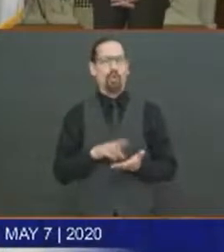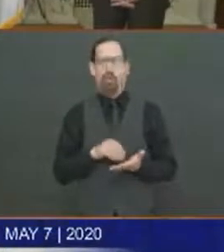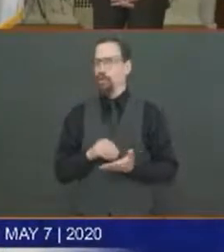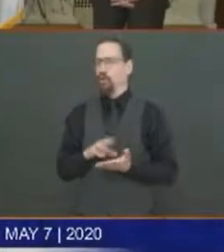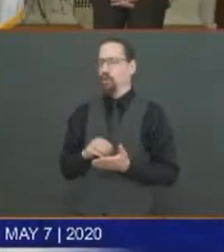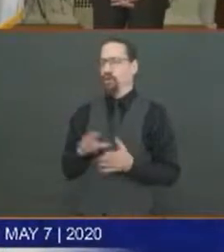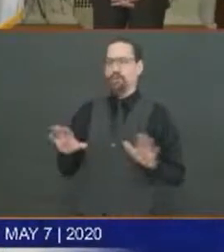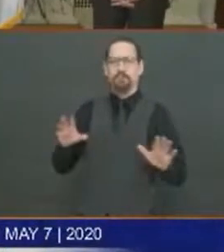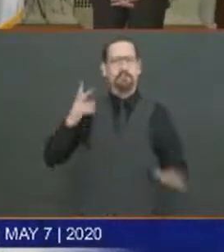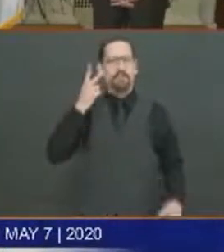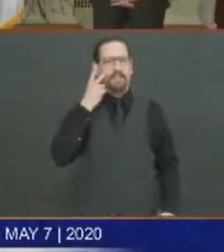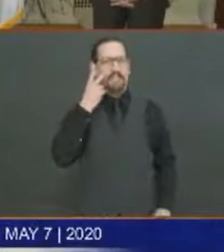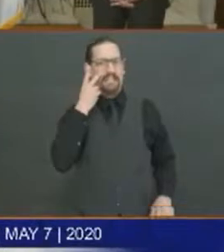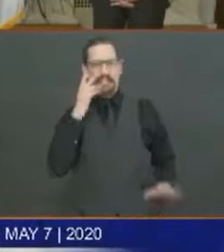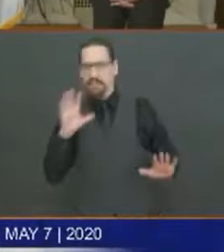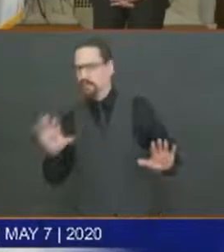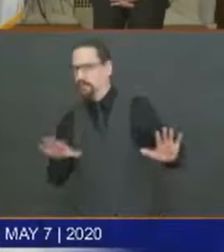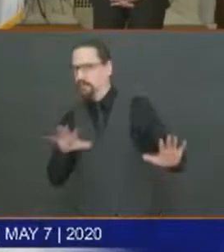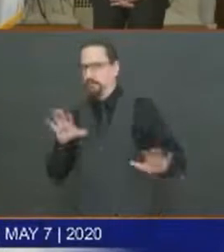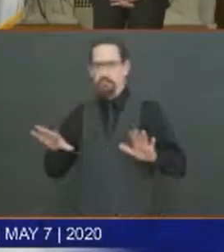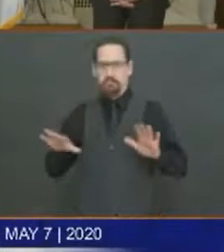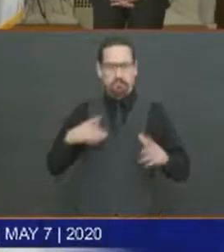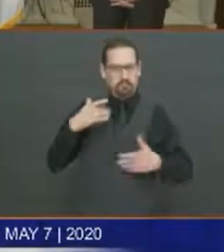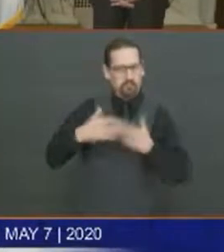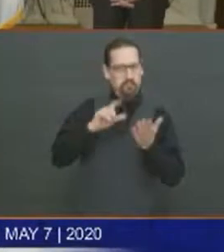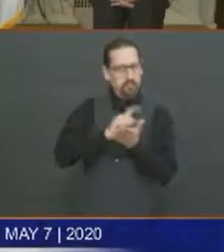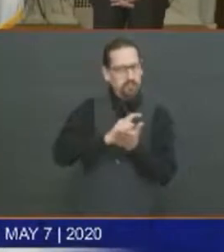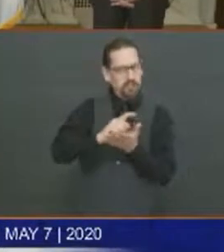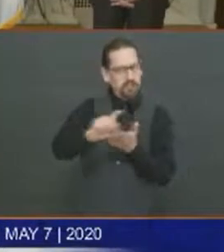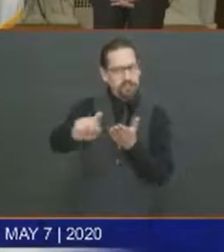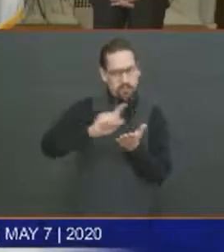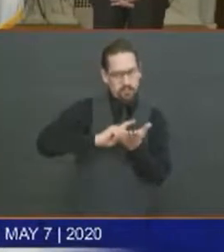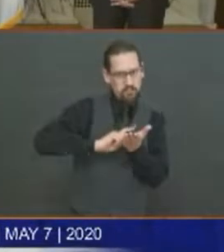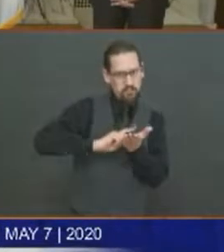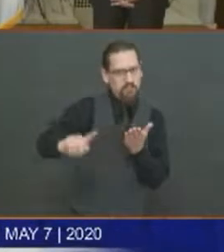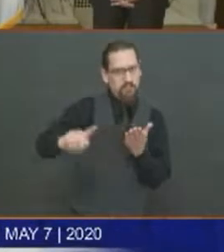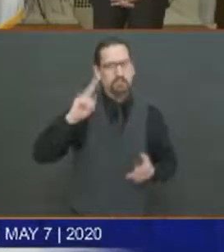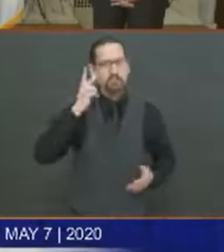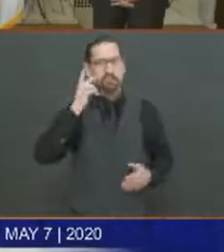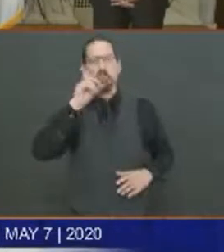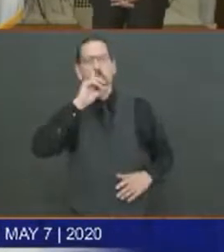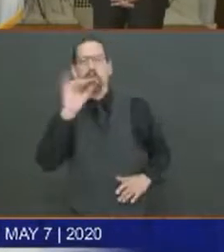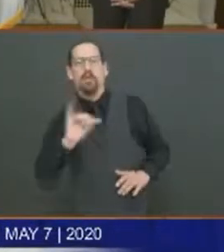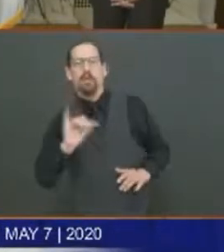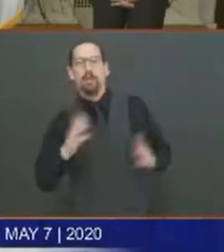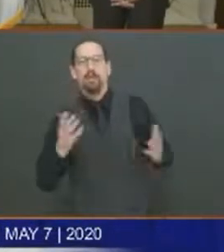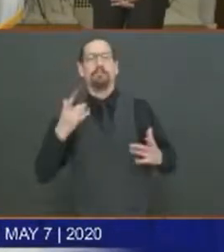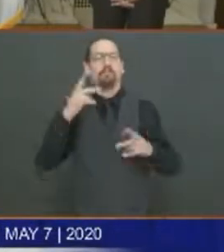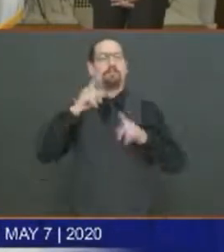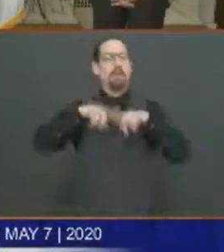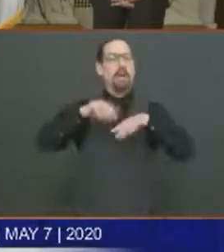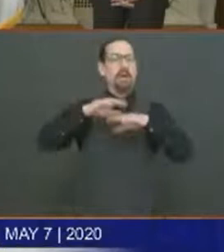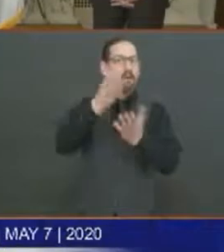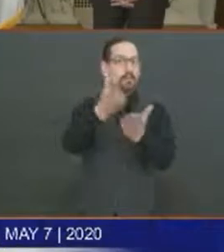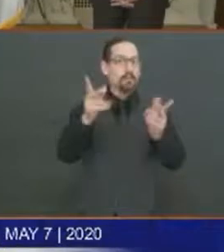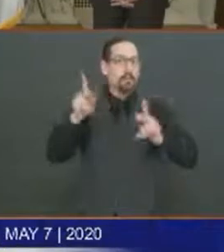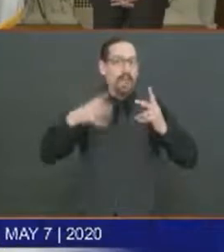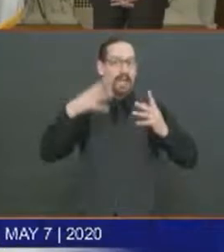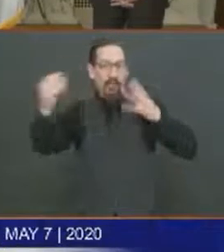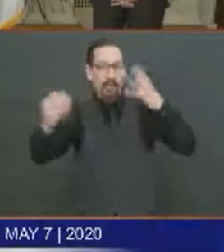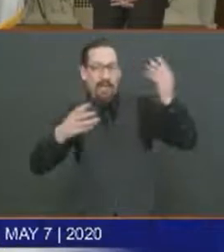If the experience is such that when we're all going out and restaurants are at 50% capacity and we're not seeing an